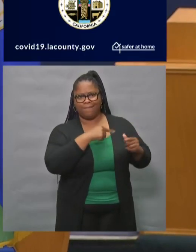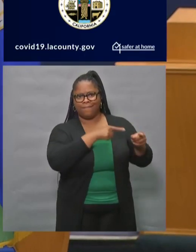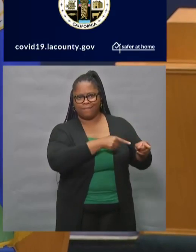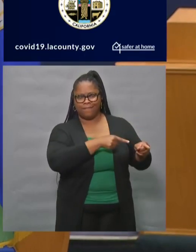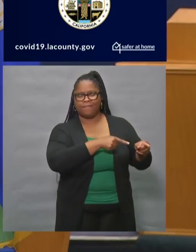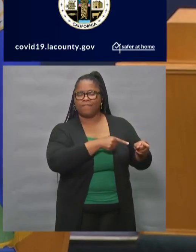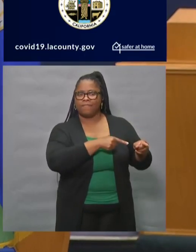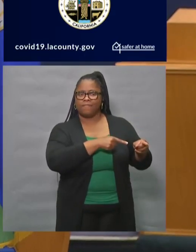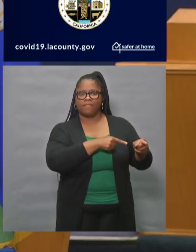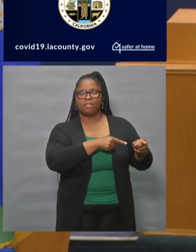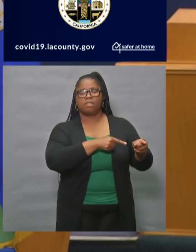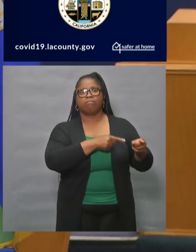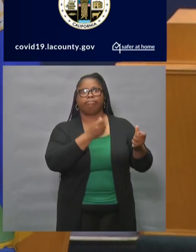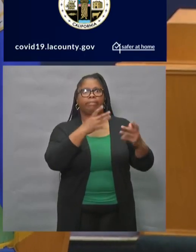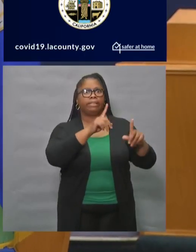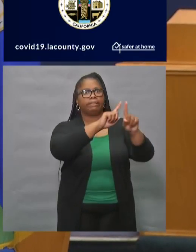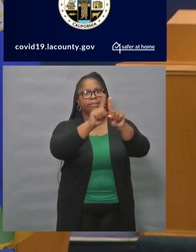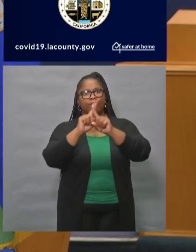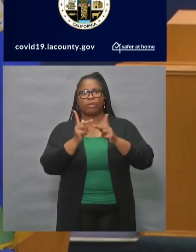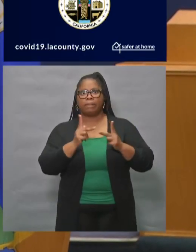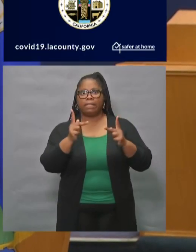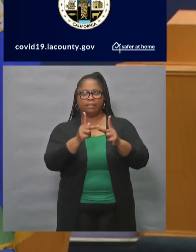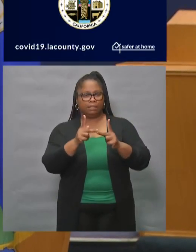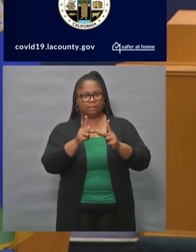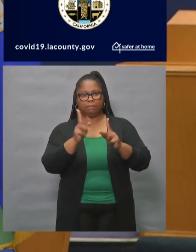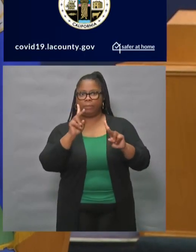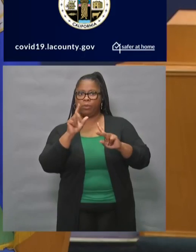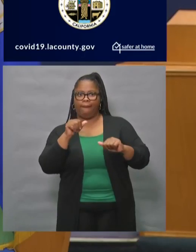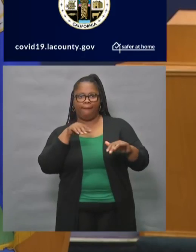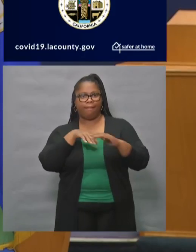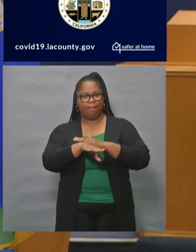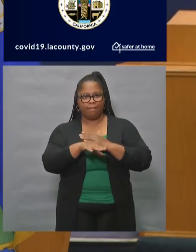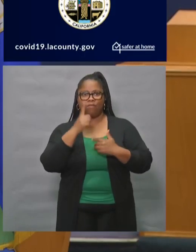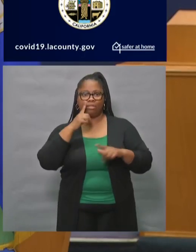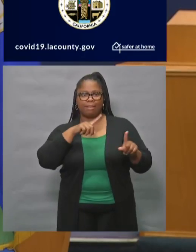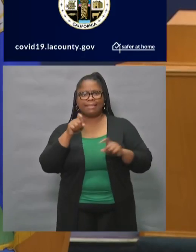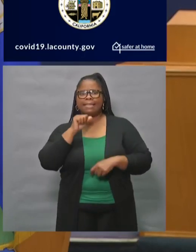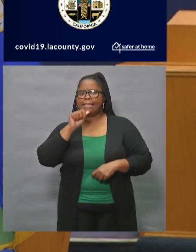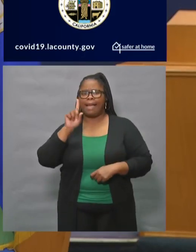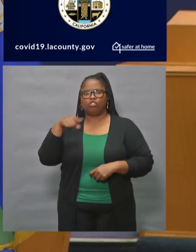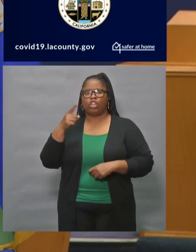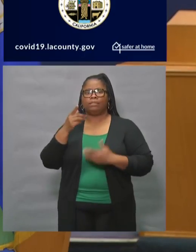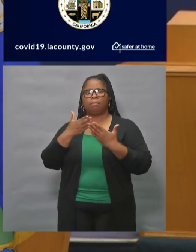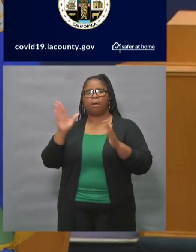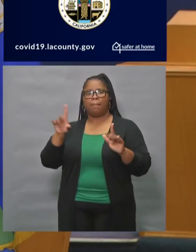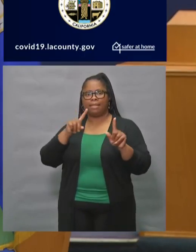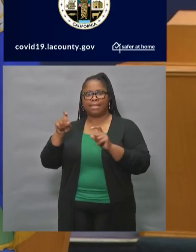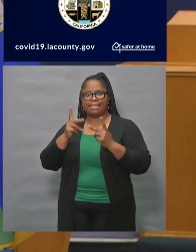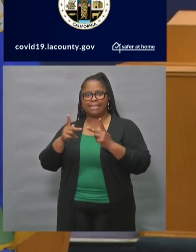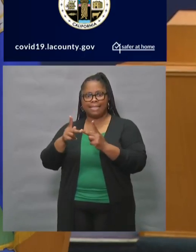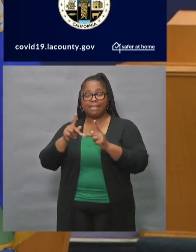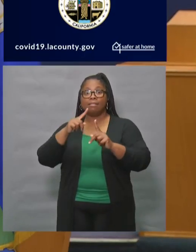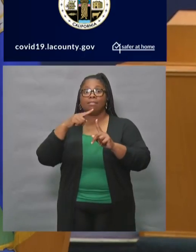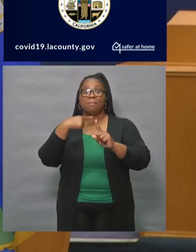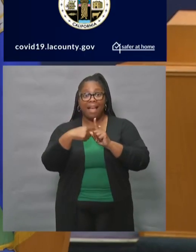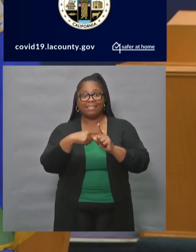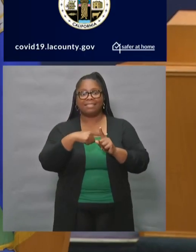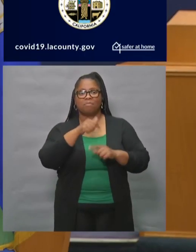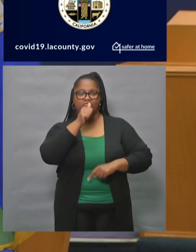There's so many different sources of how patients can get access, so it's available not just through the publicly offered testing sites, but also through the private